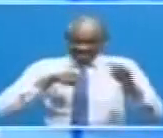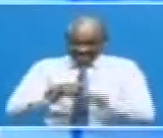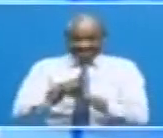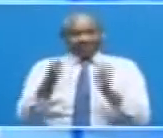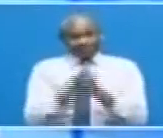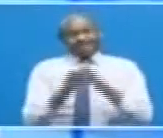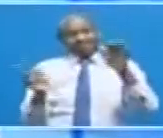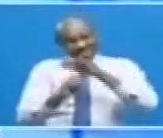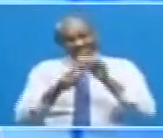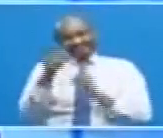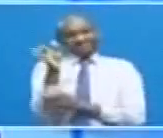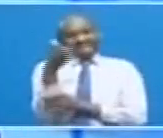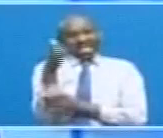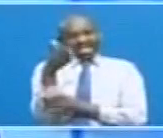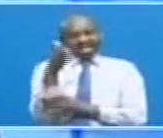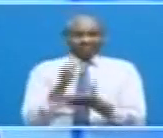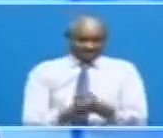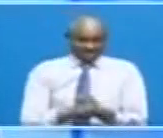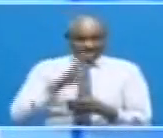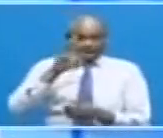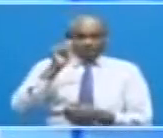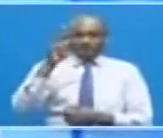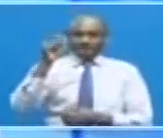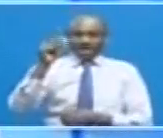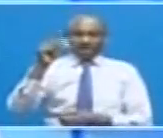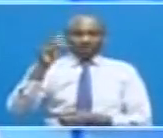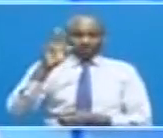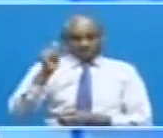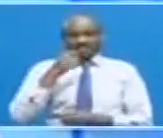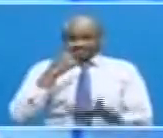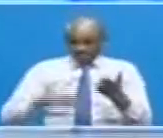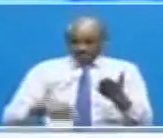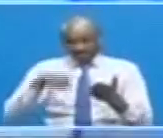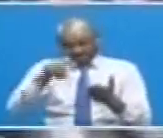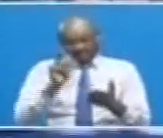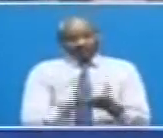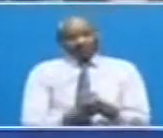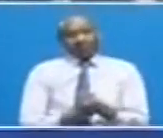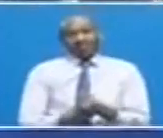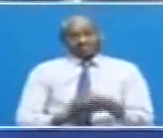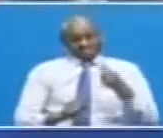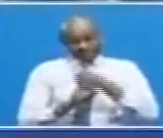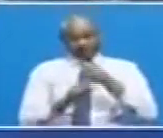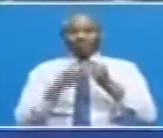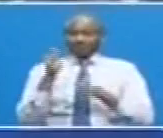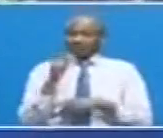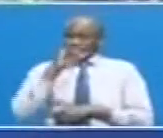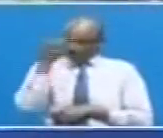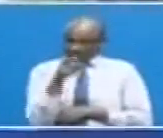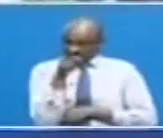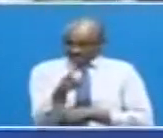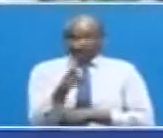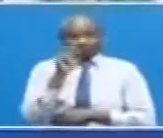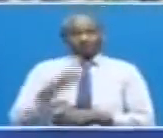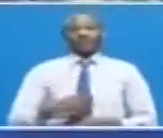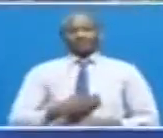his ministerial flag. Wamalwa told the locals of his support for Jubilee's regime, saying that President Uhuru Kenyatta would be touring Trans